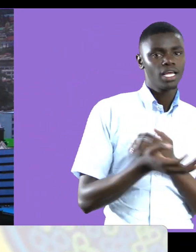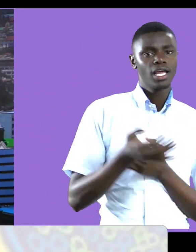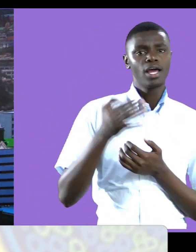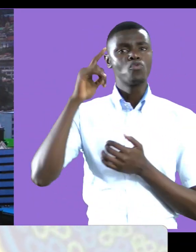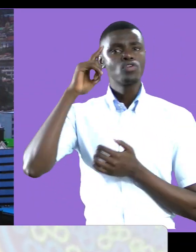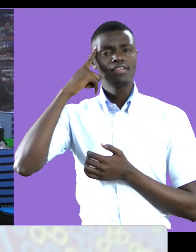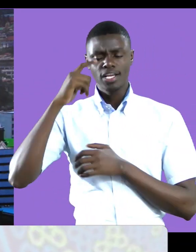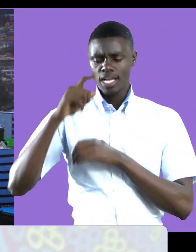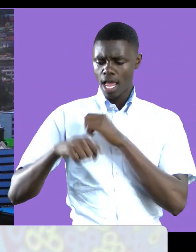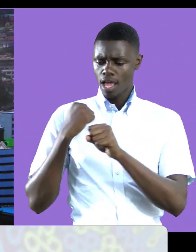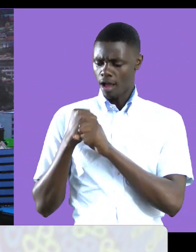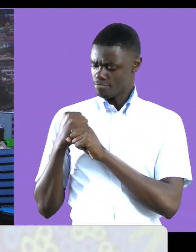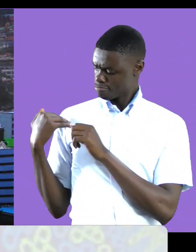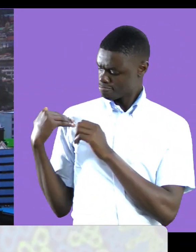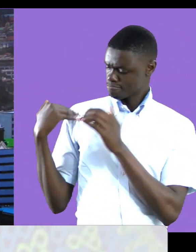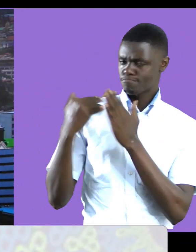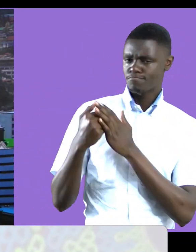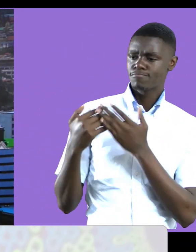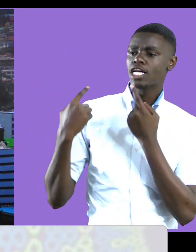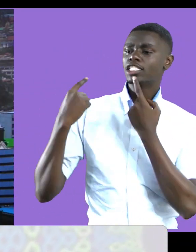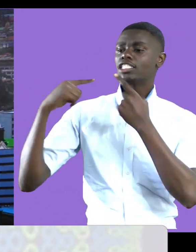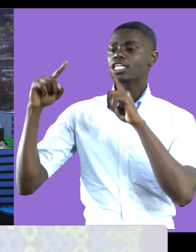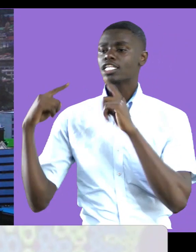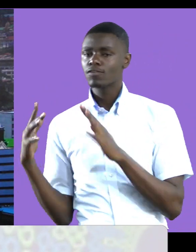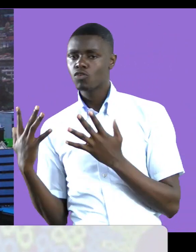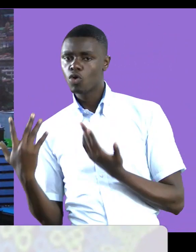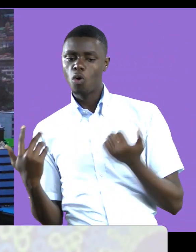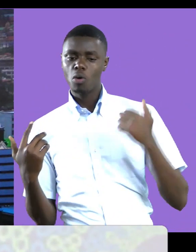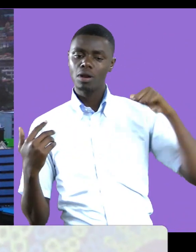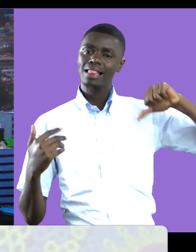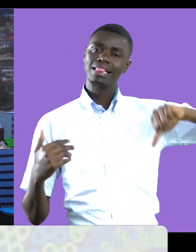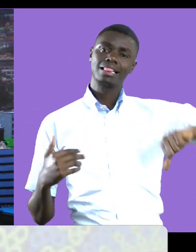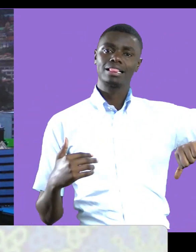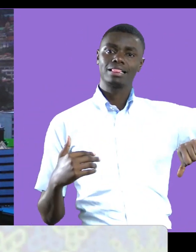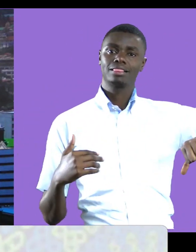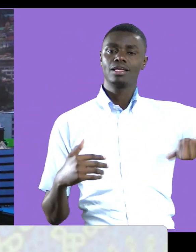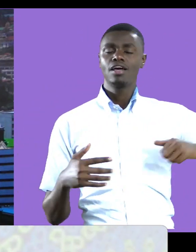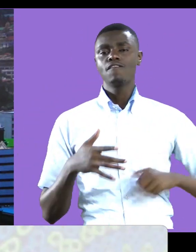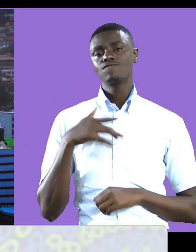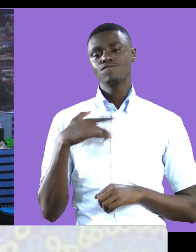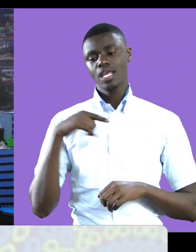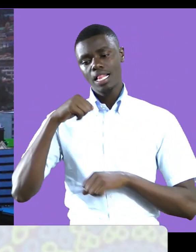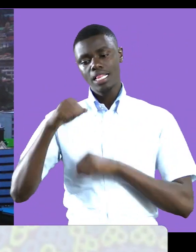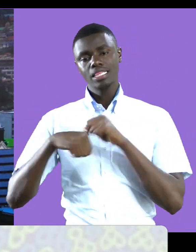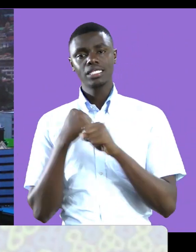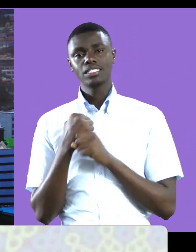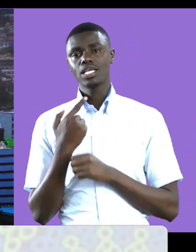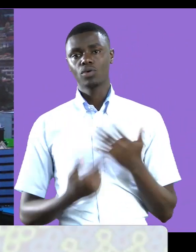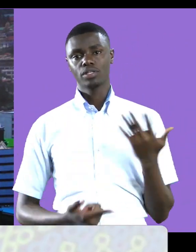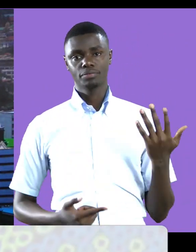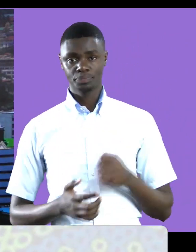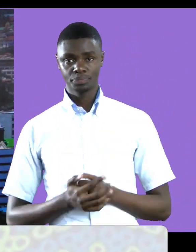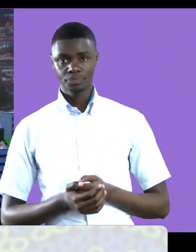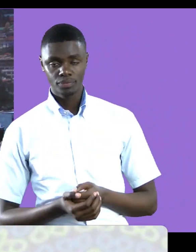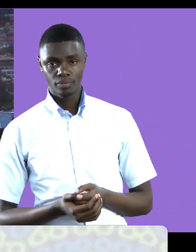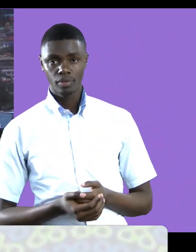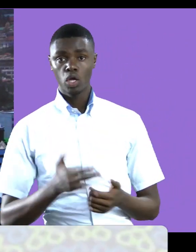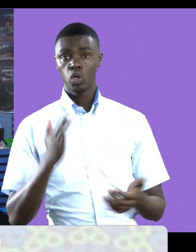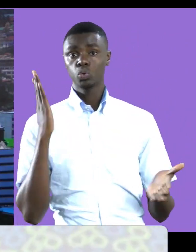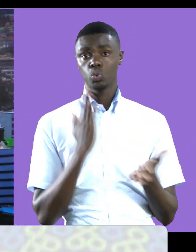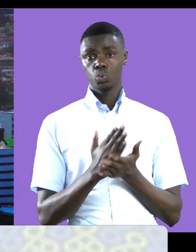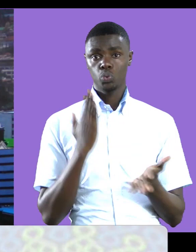mwaka imekuwa successful, yeah. Ama you've been successful, ama right. How do you feel about this year? Well, of course, definitely,